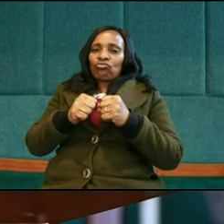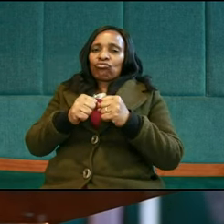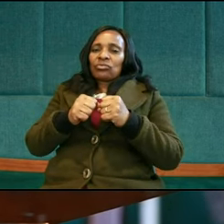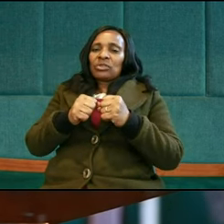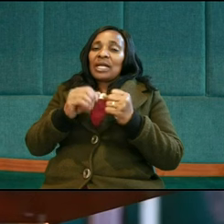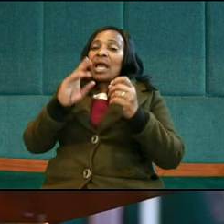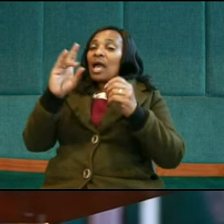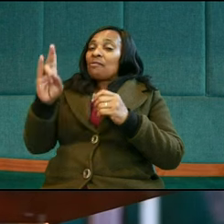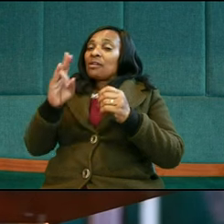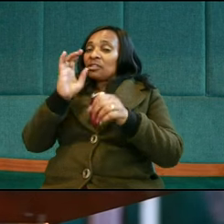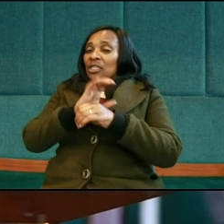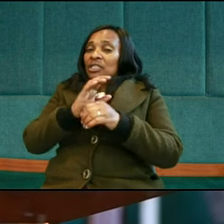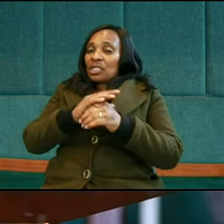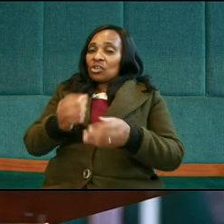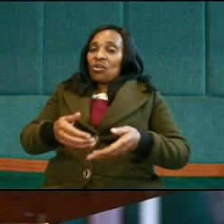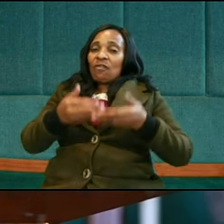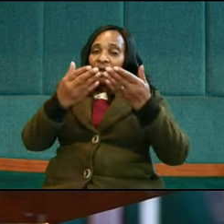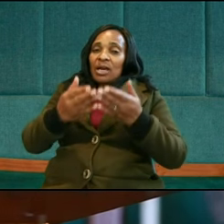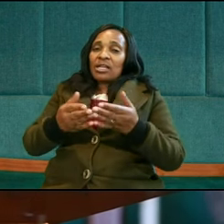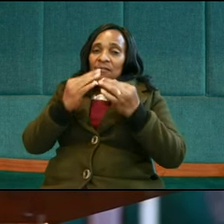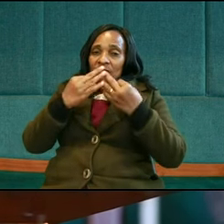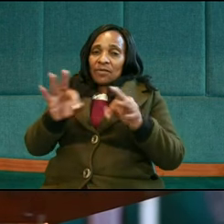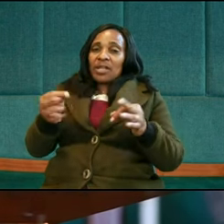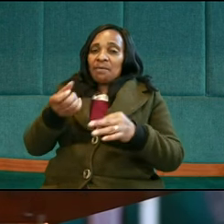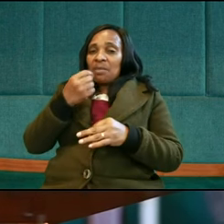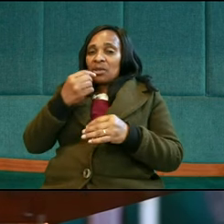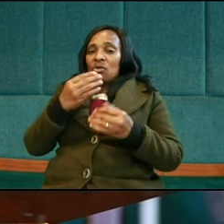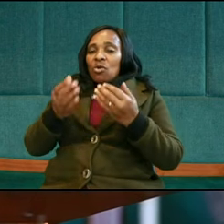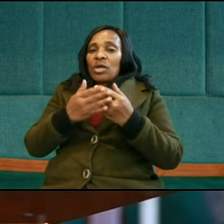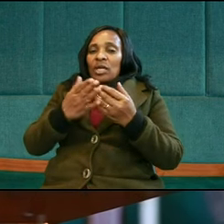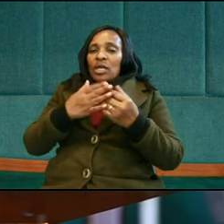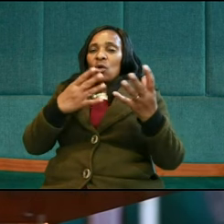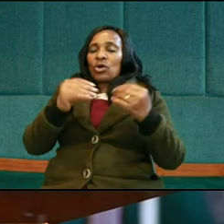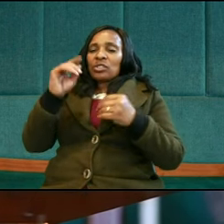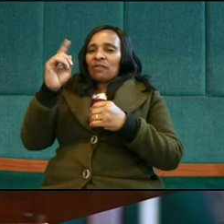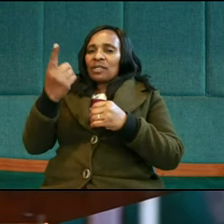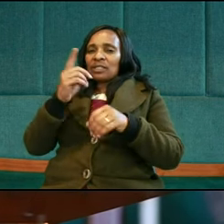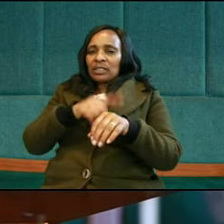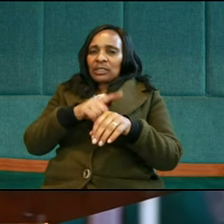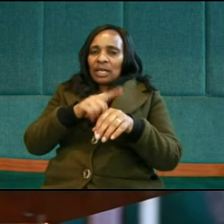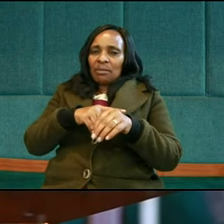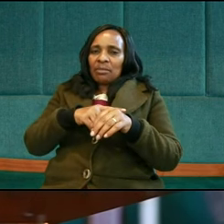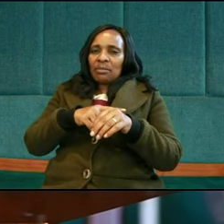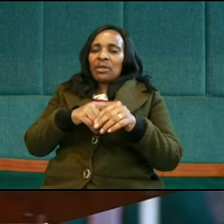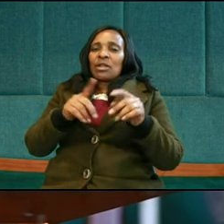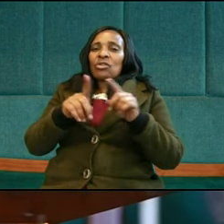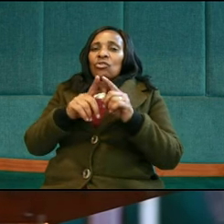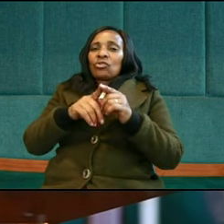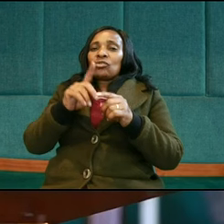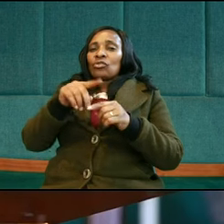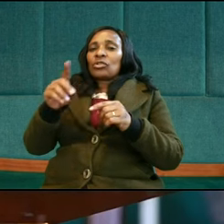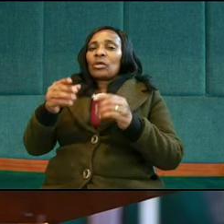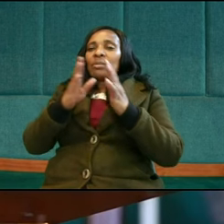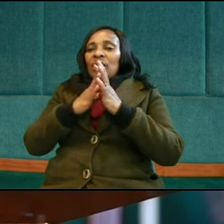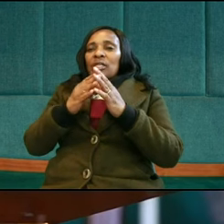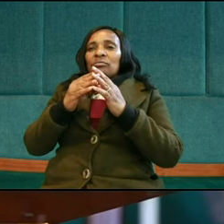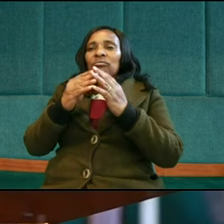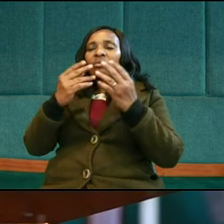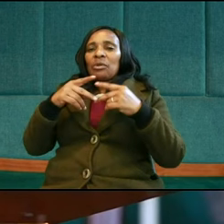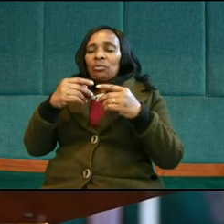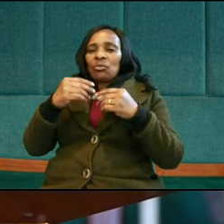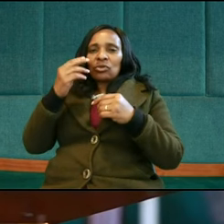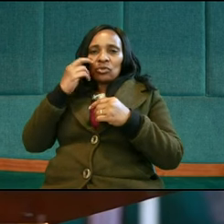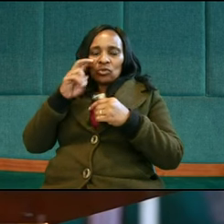When the Adventist church offered some free medical care, she went with father to the church for the first time. Mother was impressed with the people that she saw in the